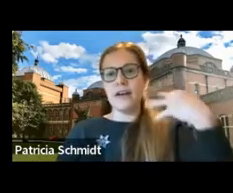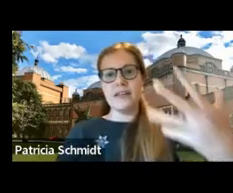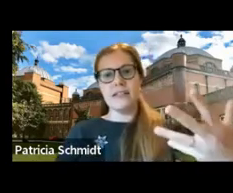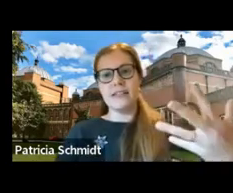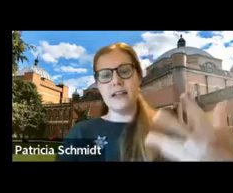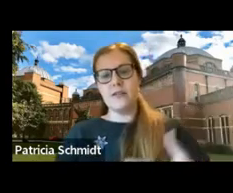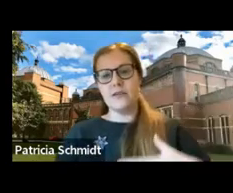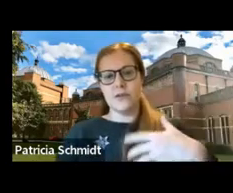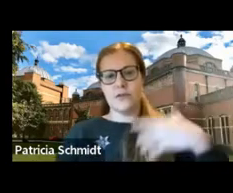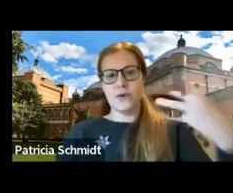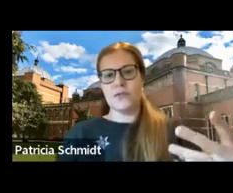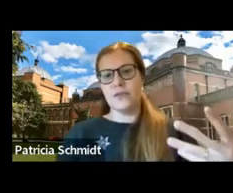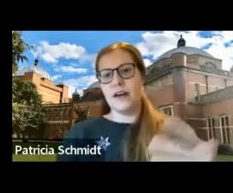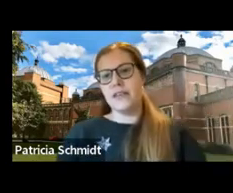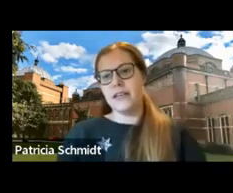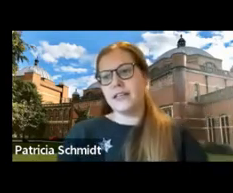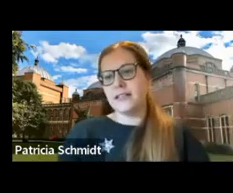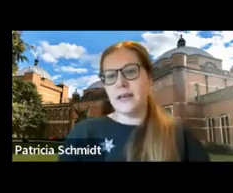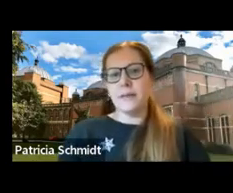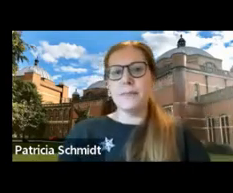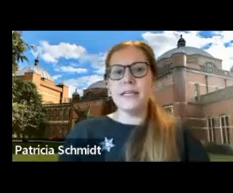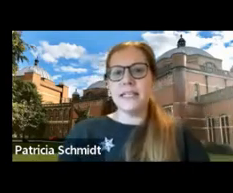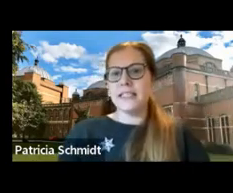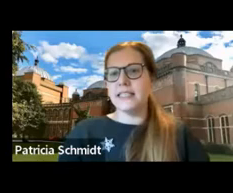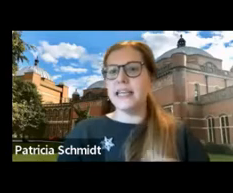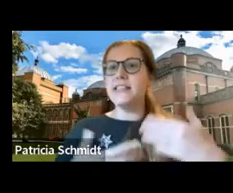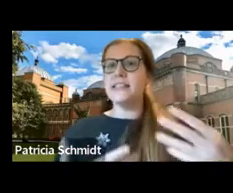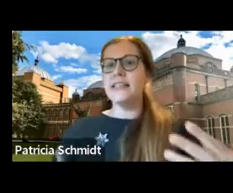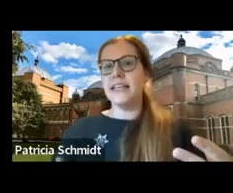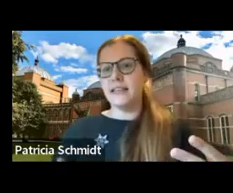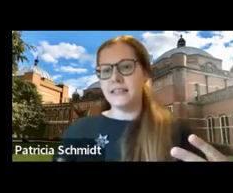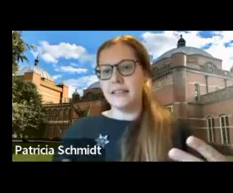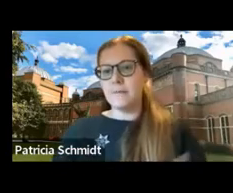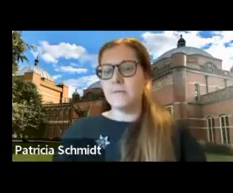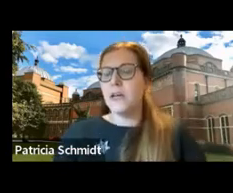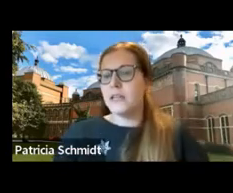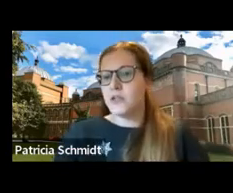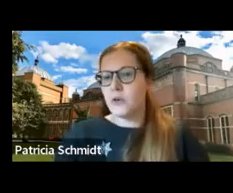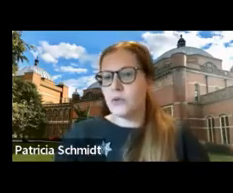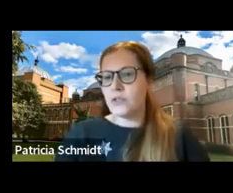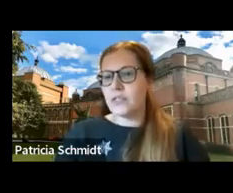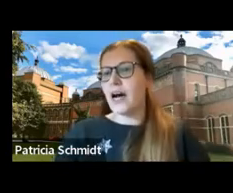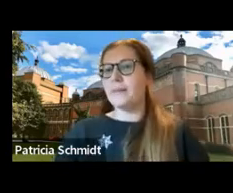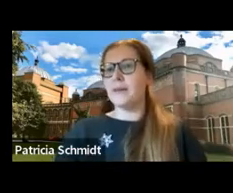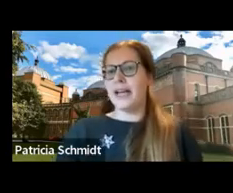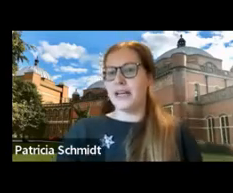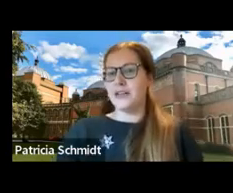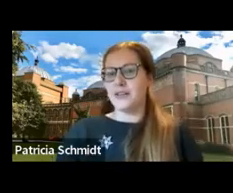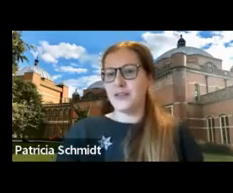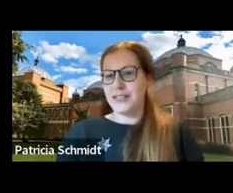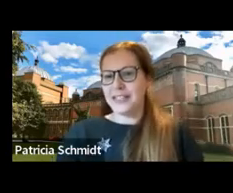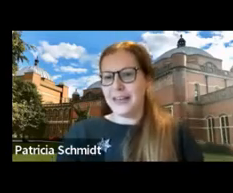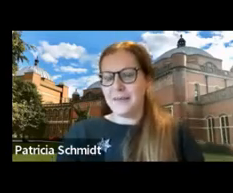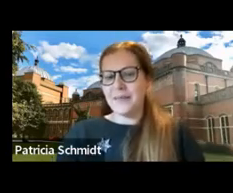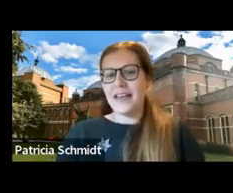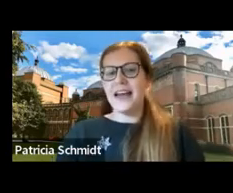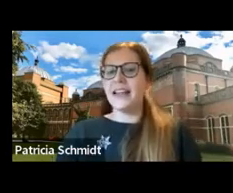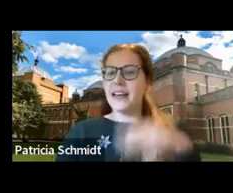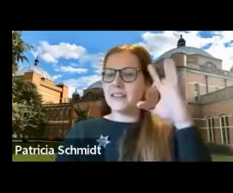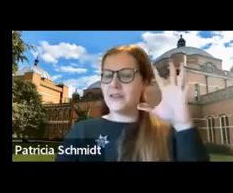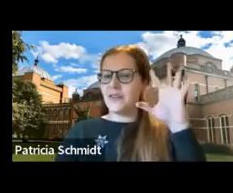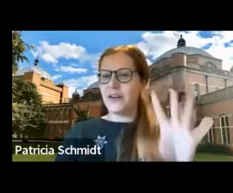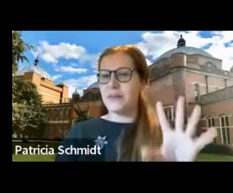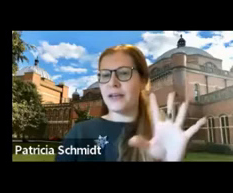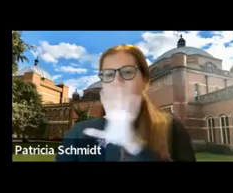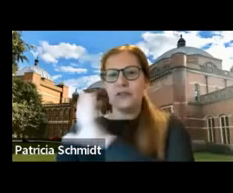And gravity itself, so the force of gravity, is mediated instantaneously. There's no time lag, so to say. And